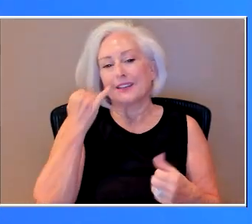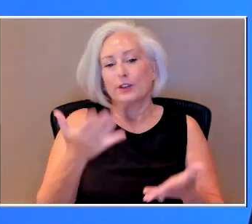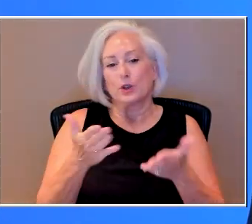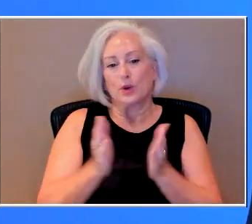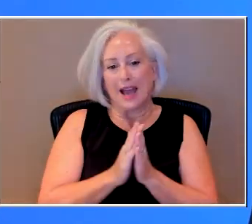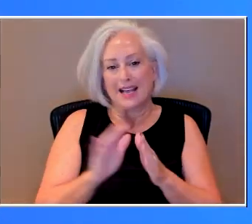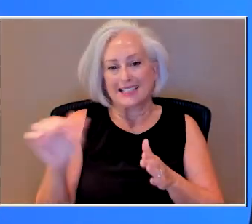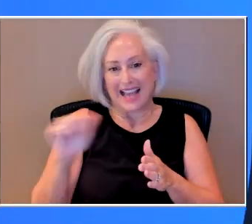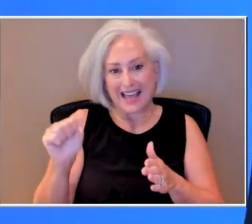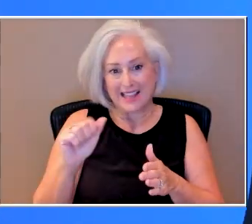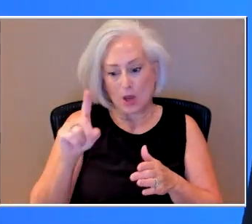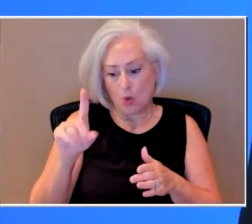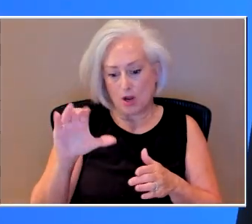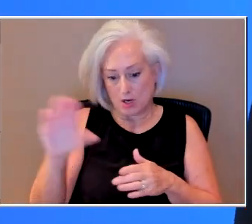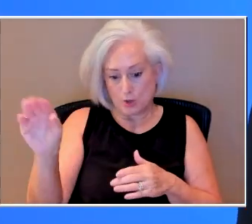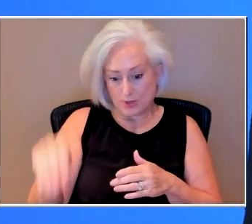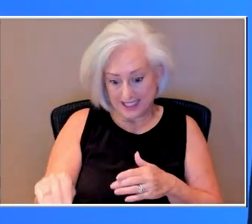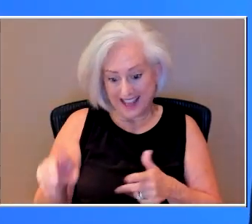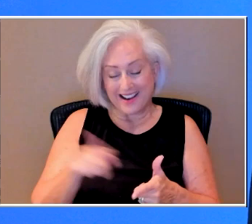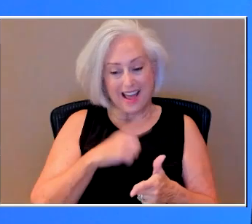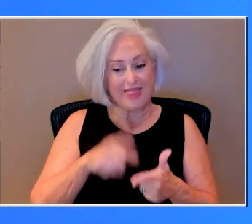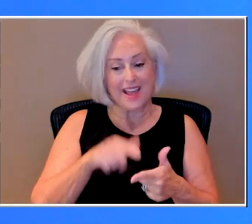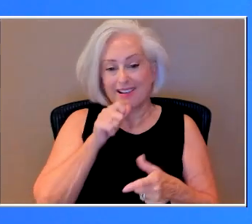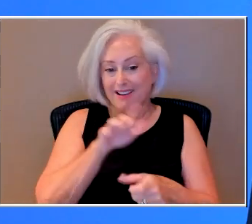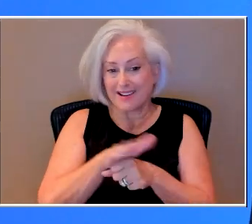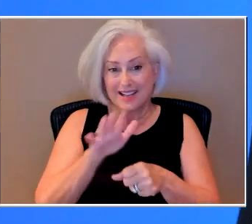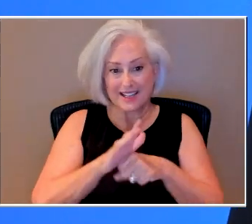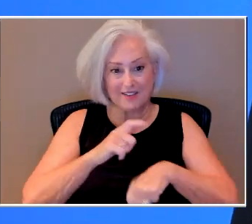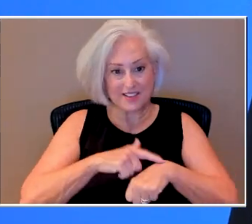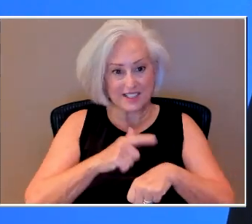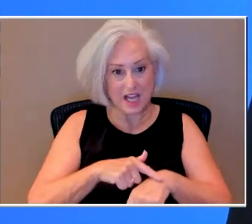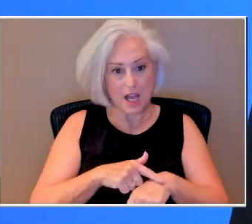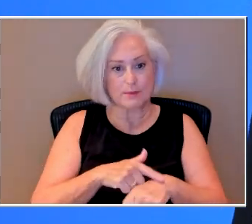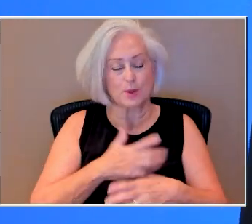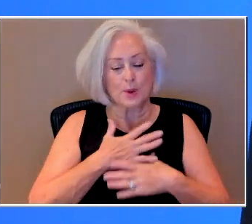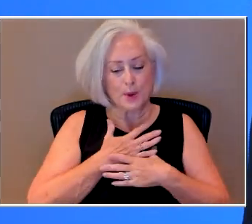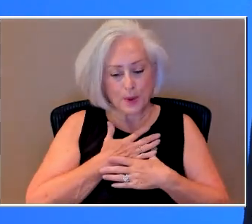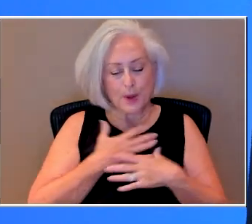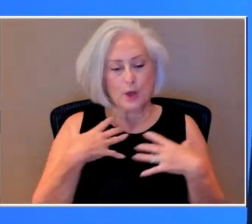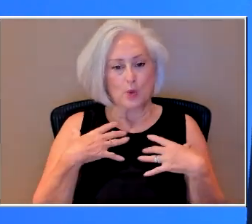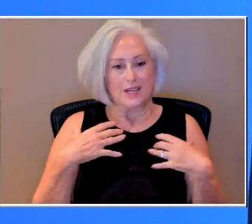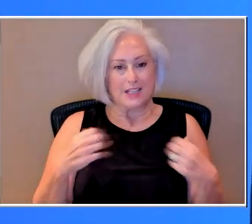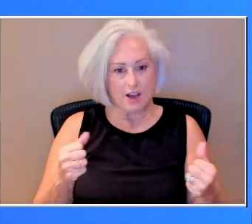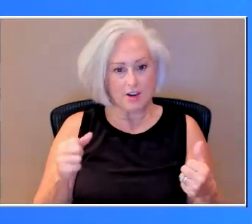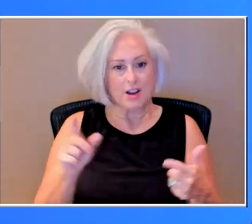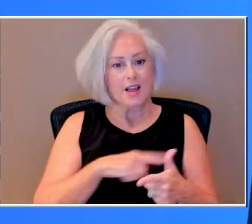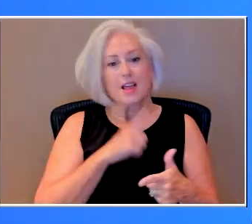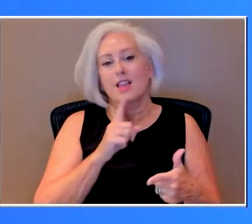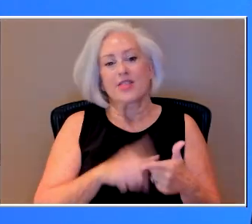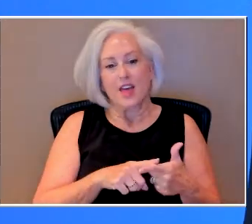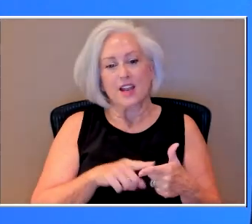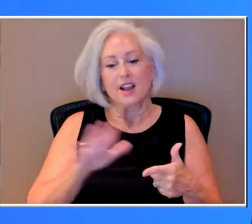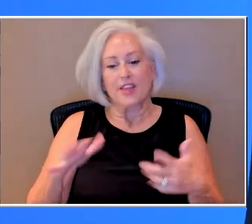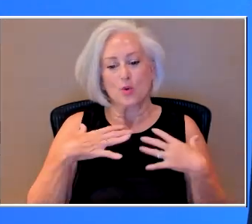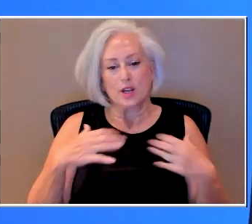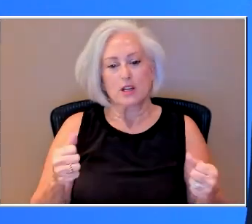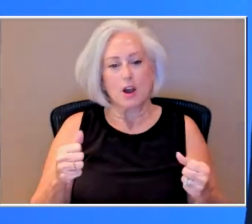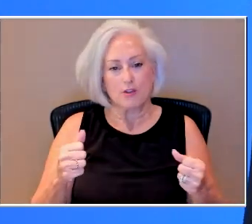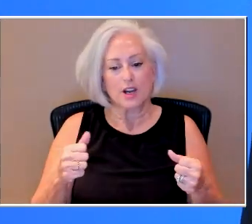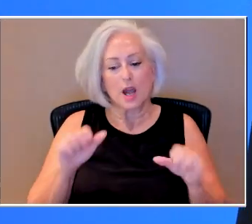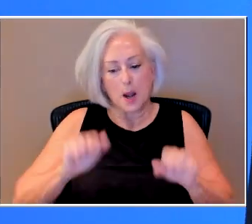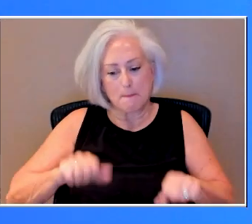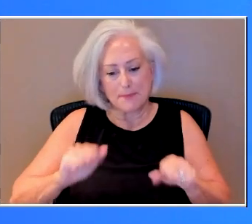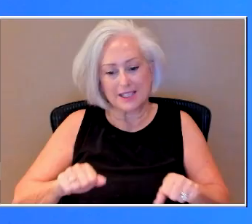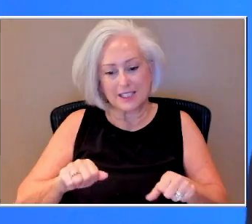going to start to dwindle just because of lack of ATP, lack of energy molecules. So we have to give them time to rebuild